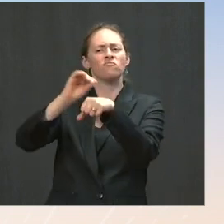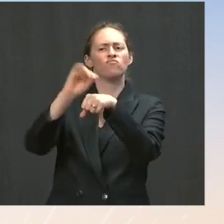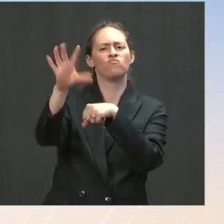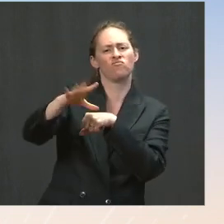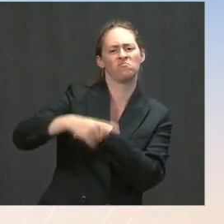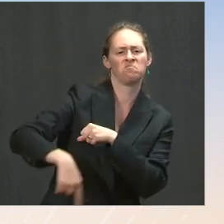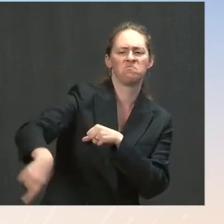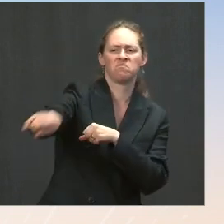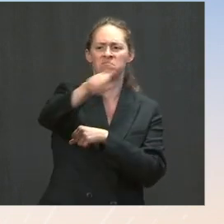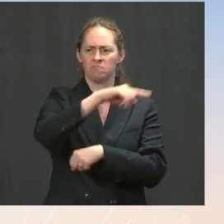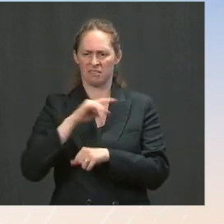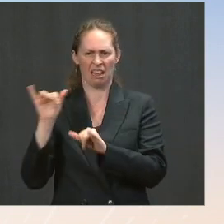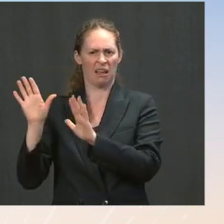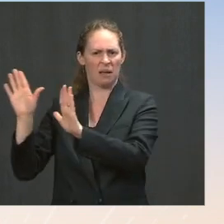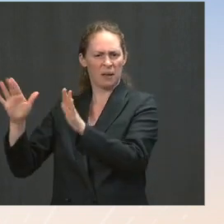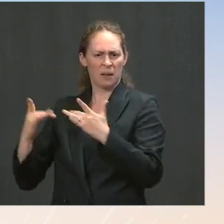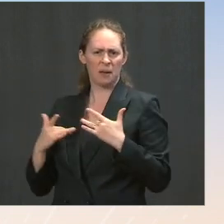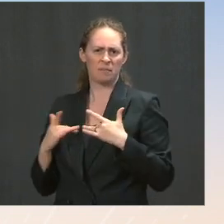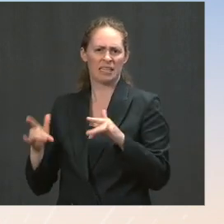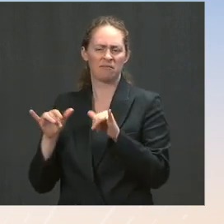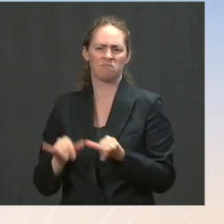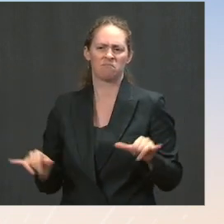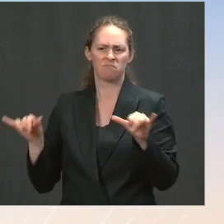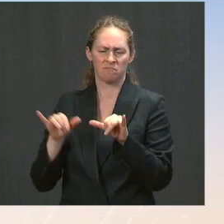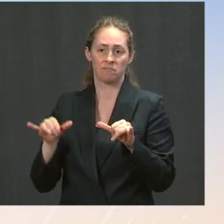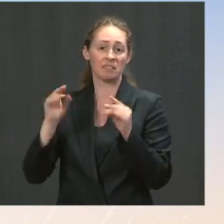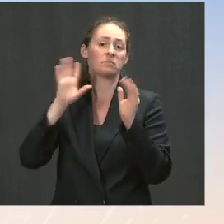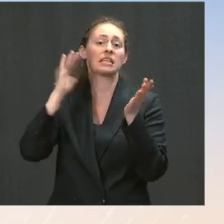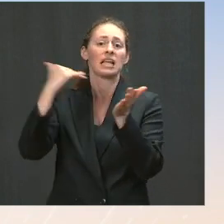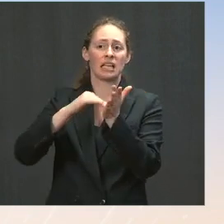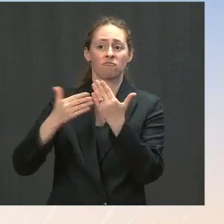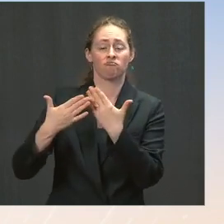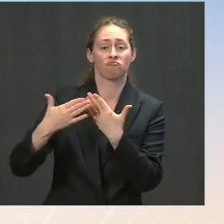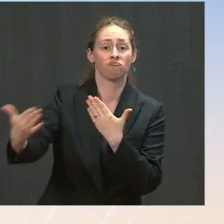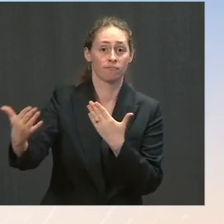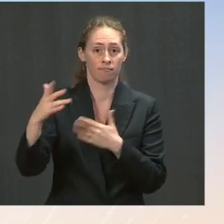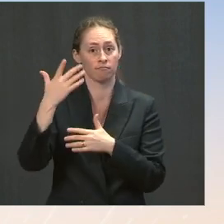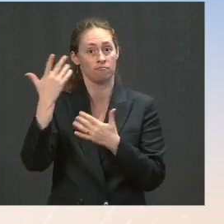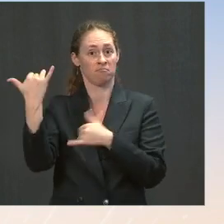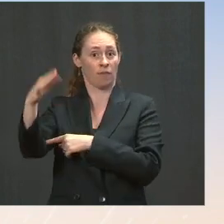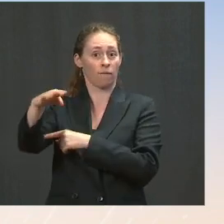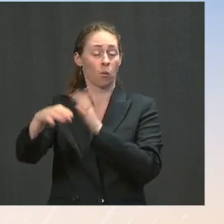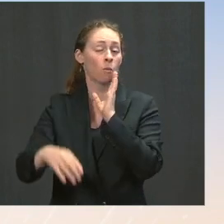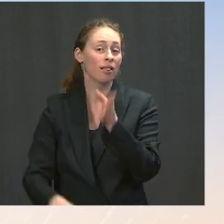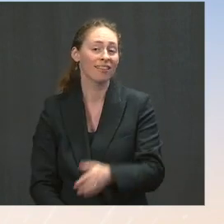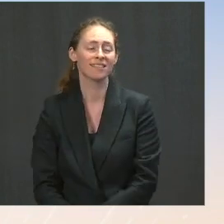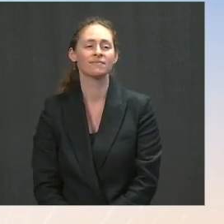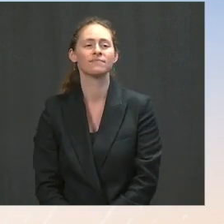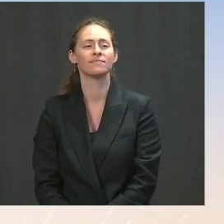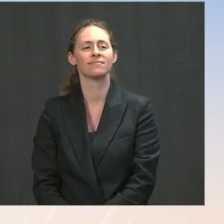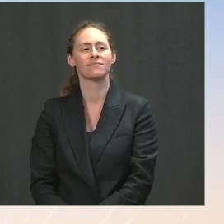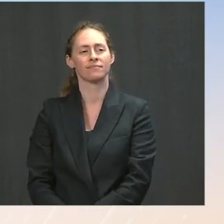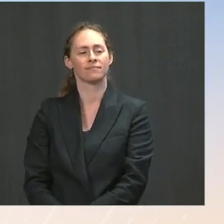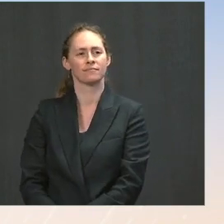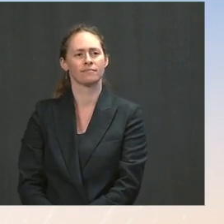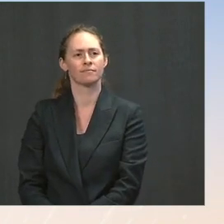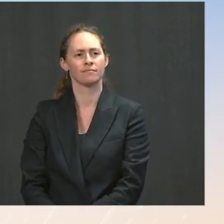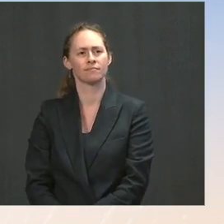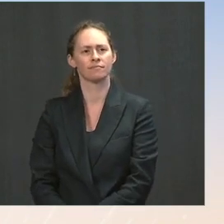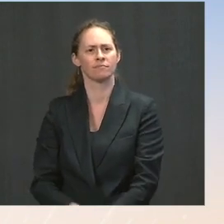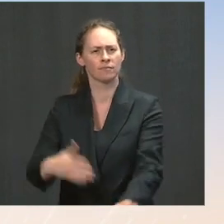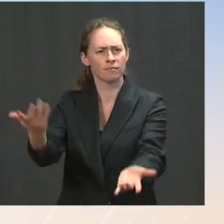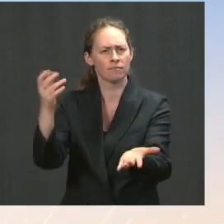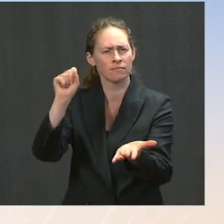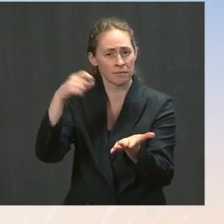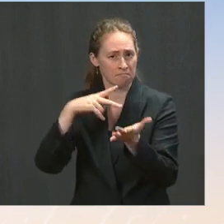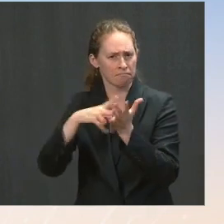and what they will provide specific details on later this afternoon. With respect to the president's comments, though, do you, in retrospect, regret those